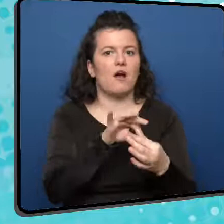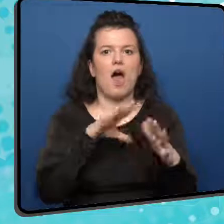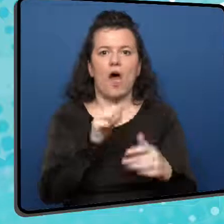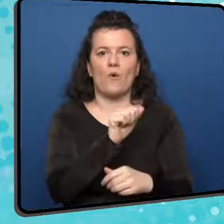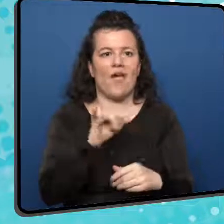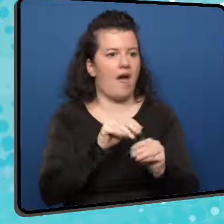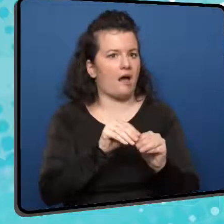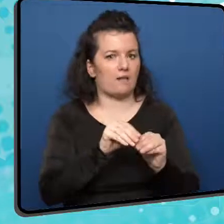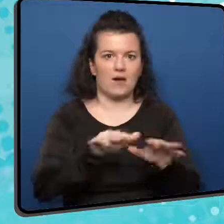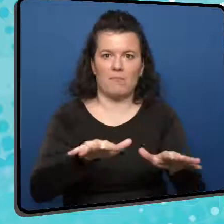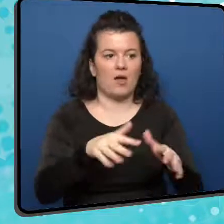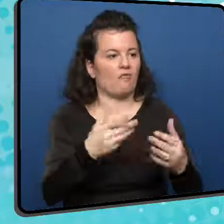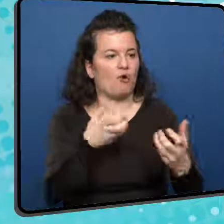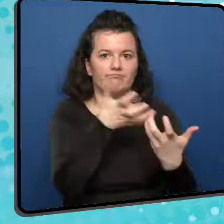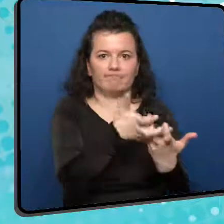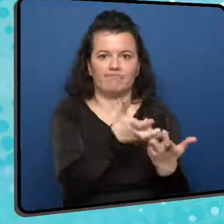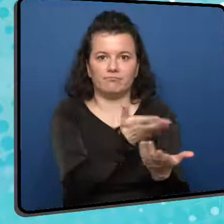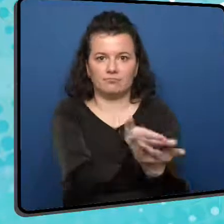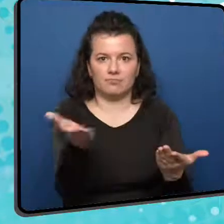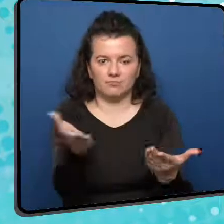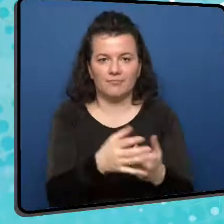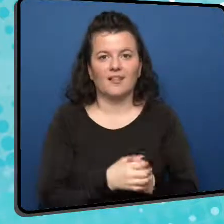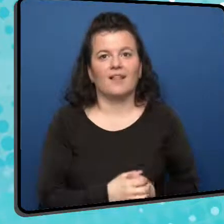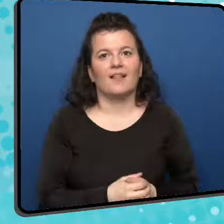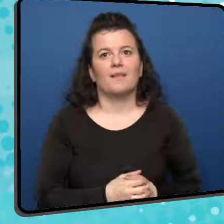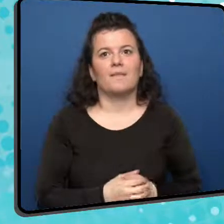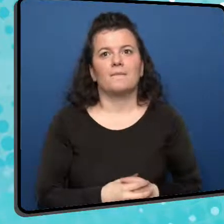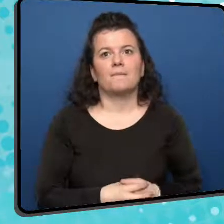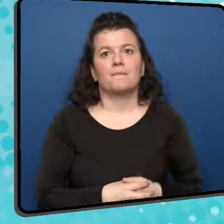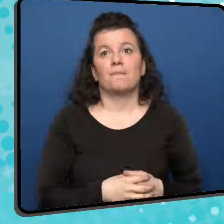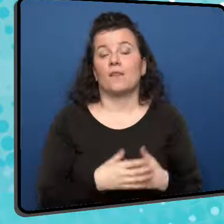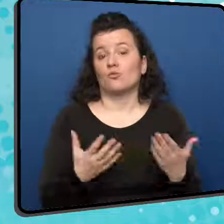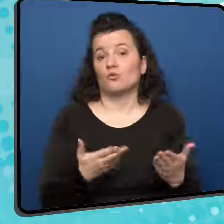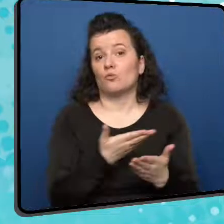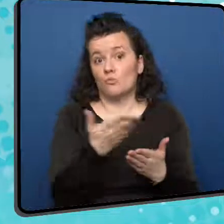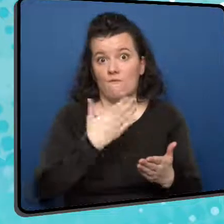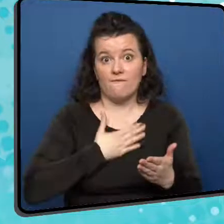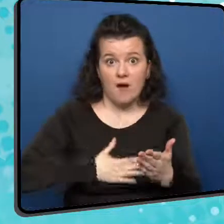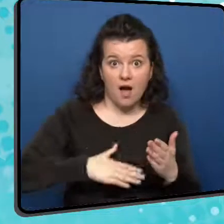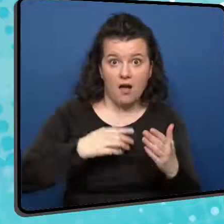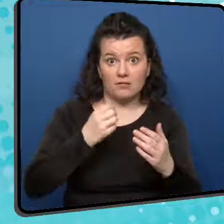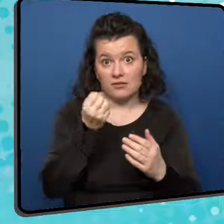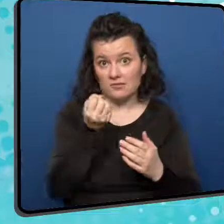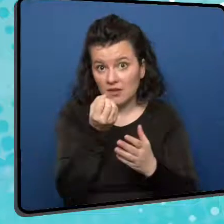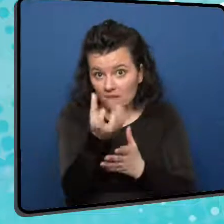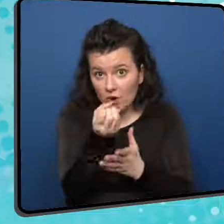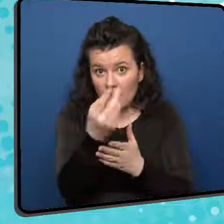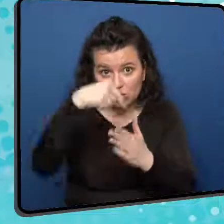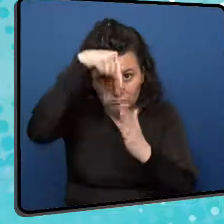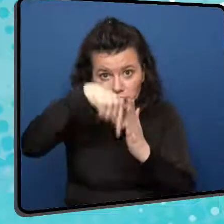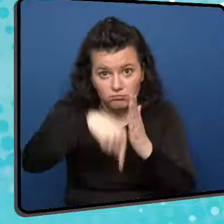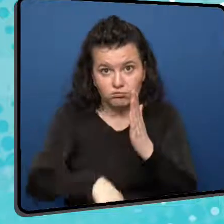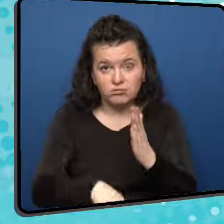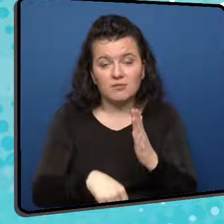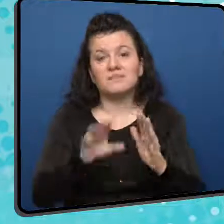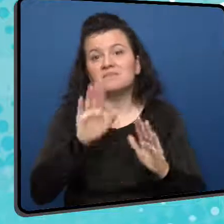and platform as well. So if you want more information about me, you can just